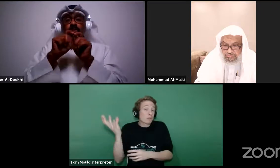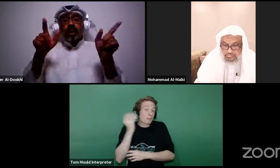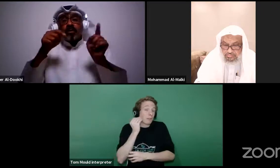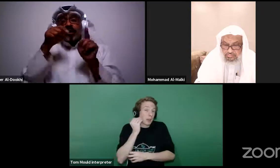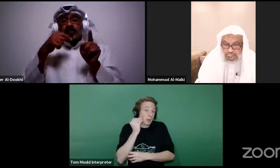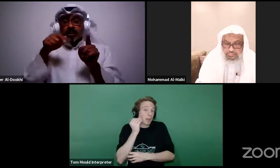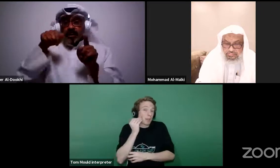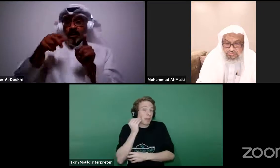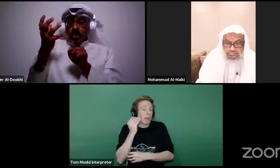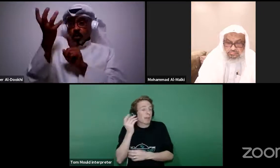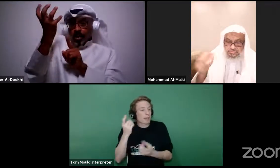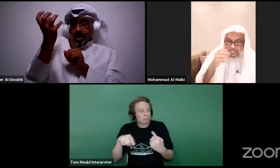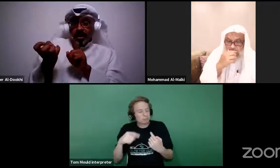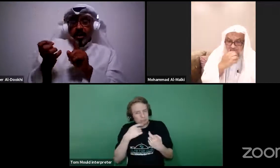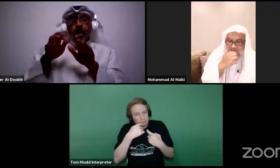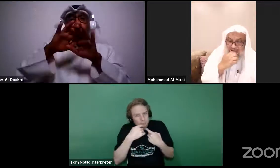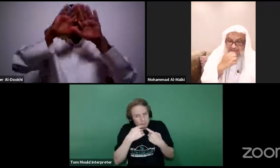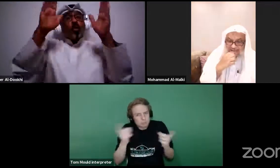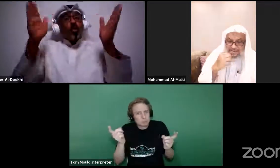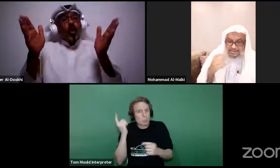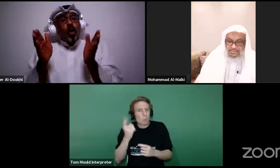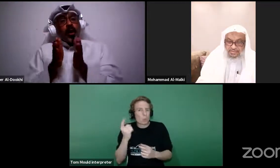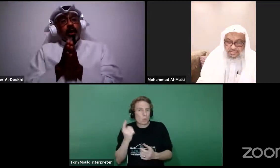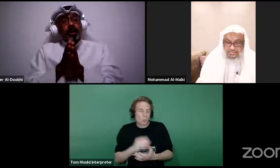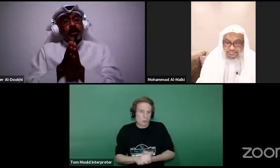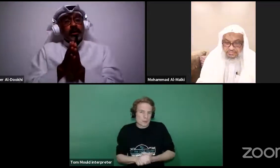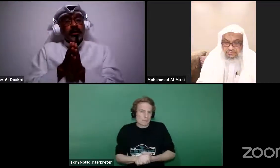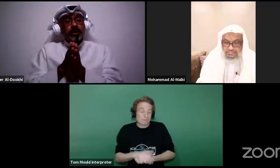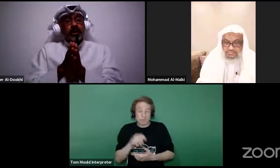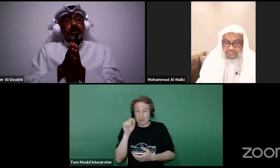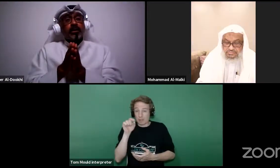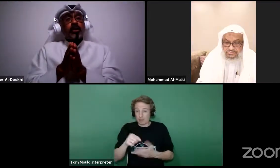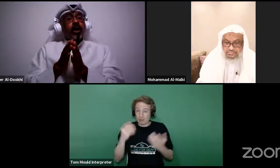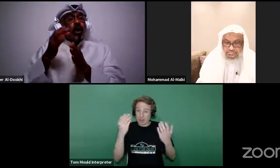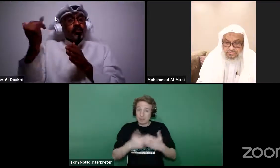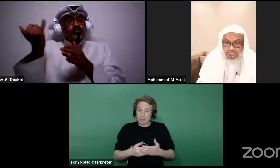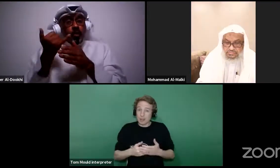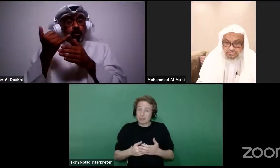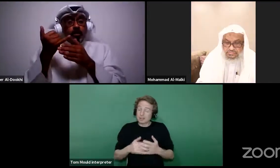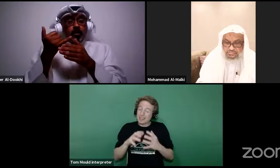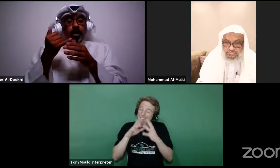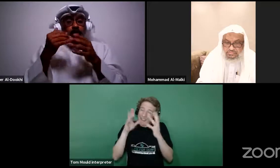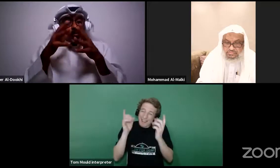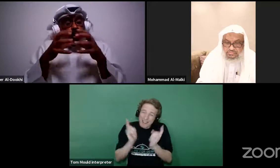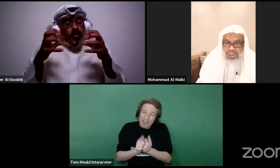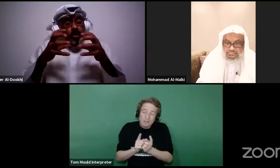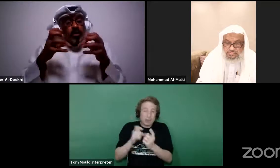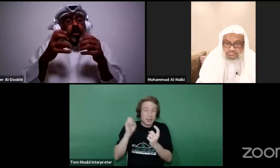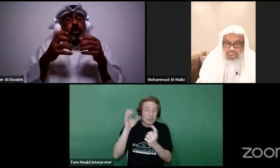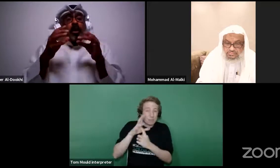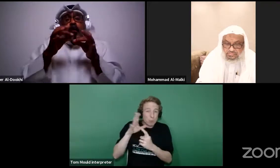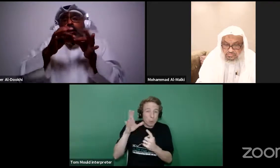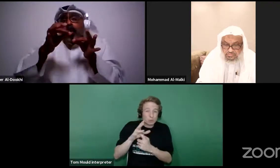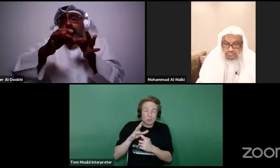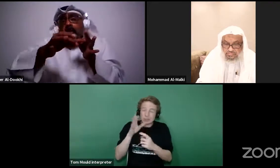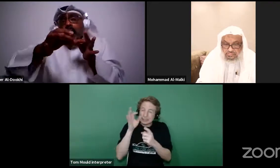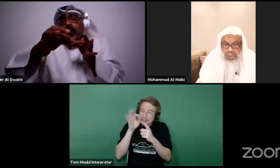night, every matter of importance is explained, or detail is given to